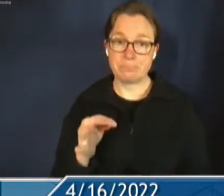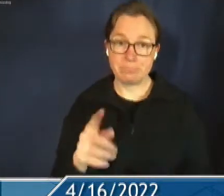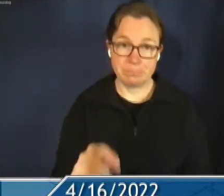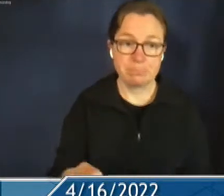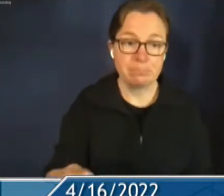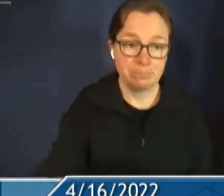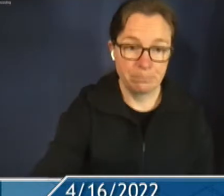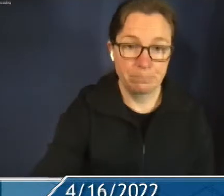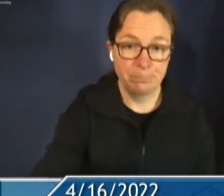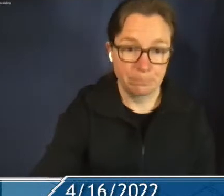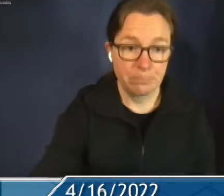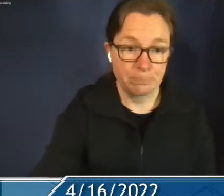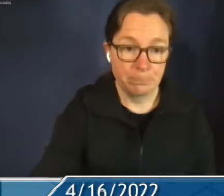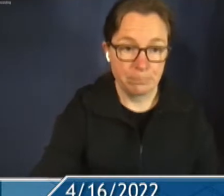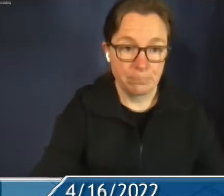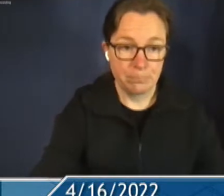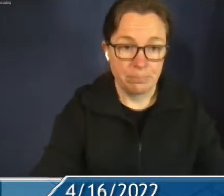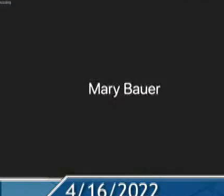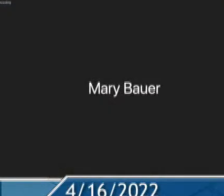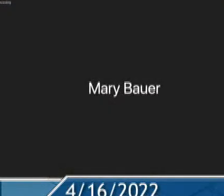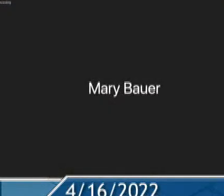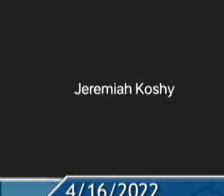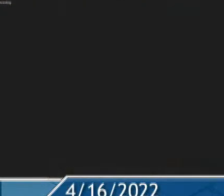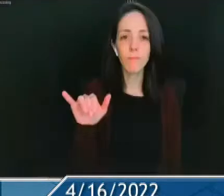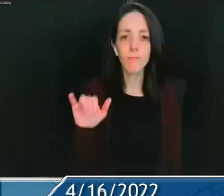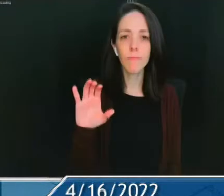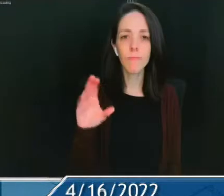Thank you. Next, we have Nancy Chaplin.